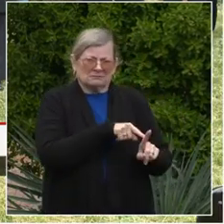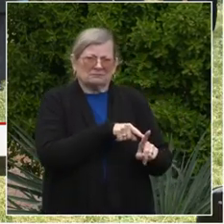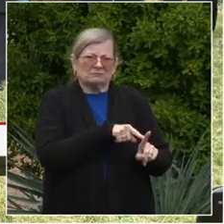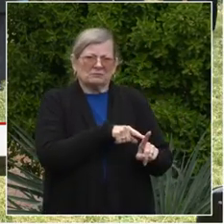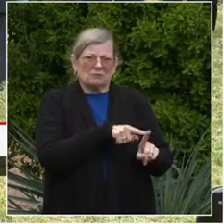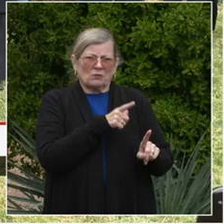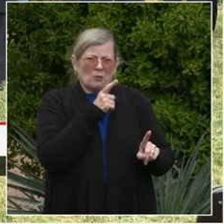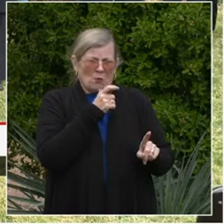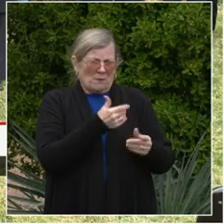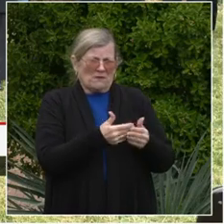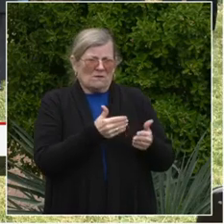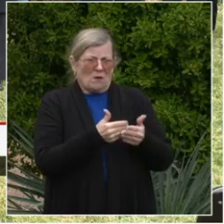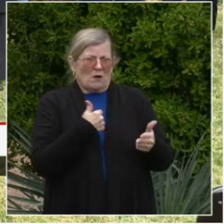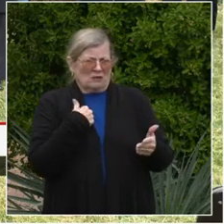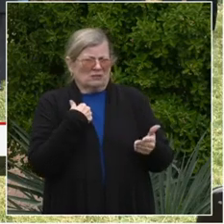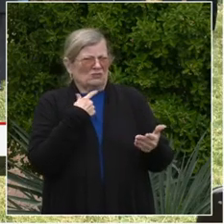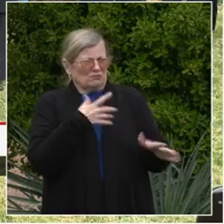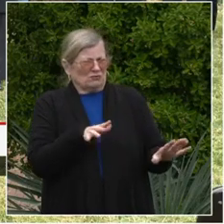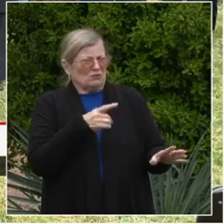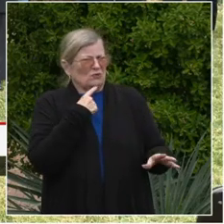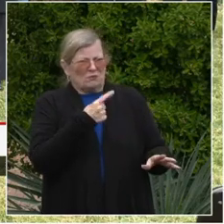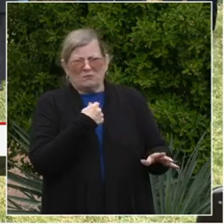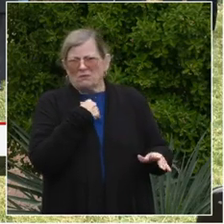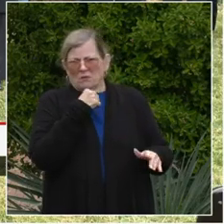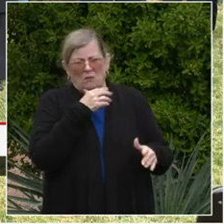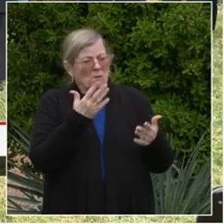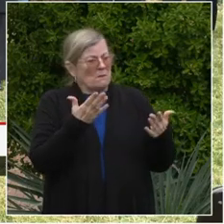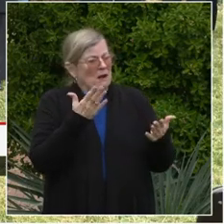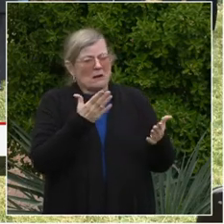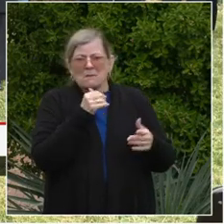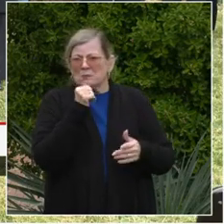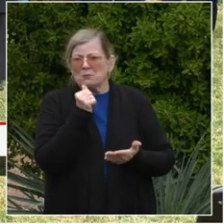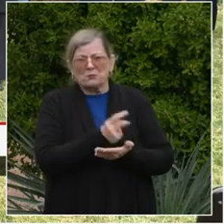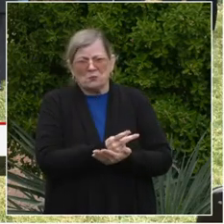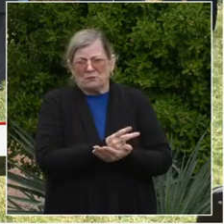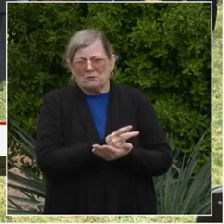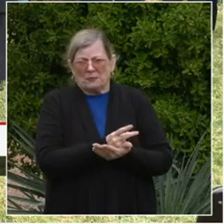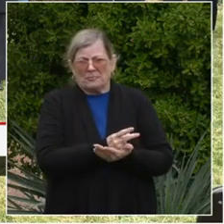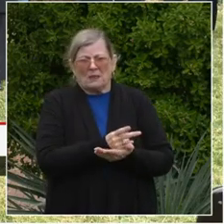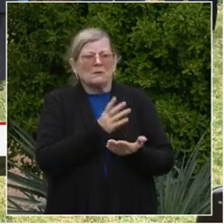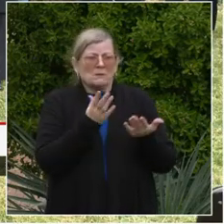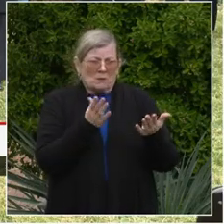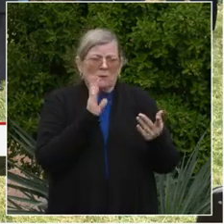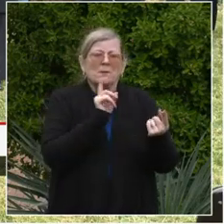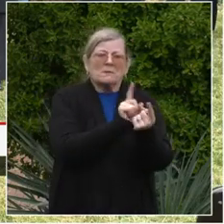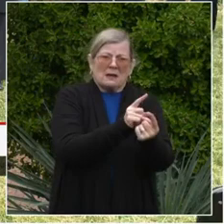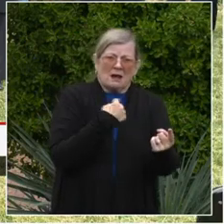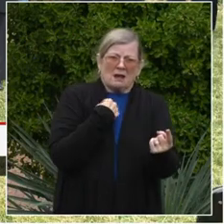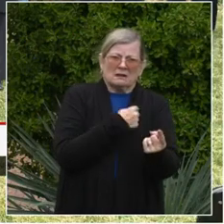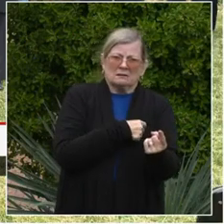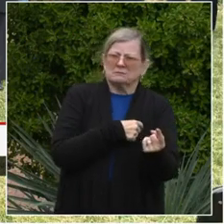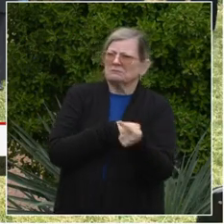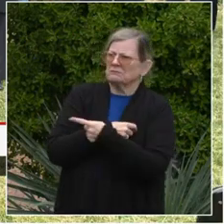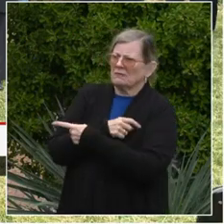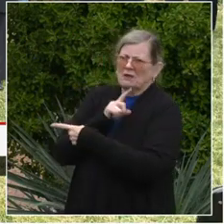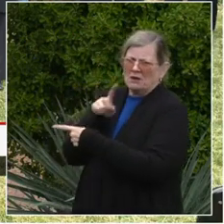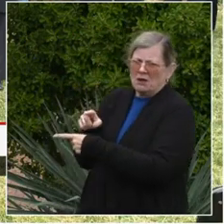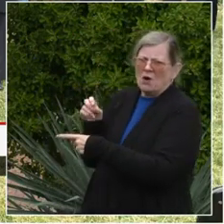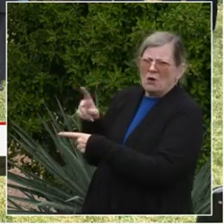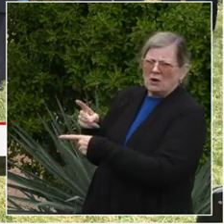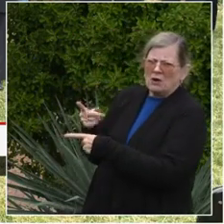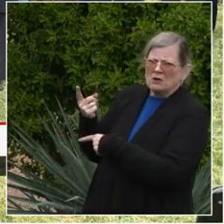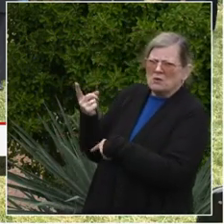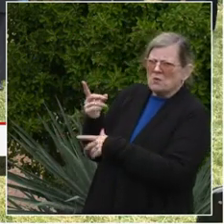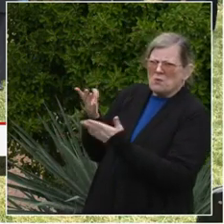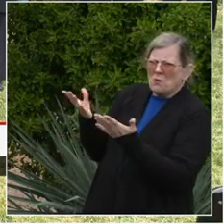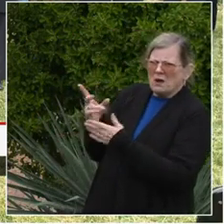told us that this probably would not be approved, but she'd be happy to come out here and meet us. Okay. So let's take a look at what Ddot comes back with, and then